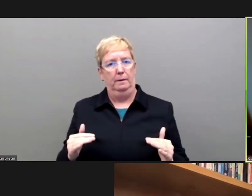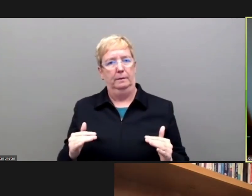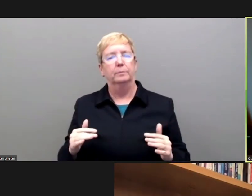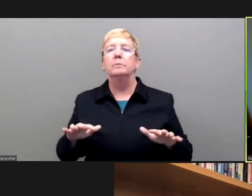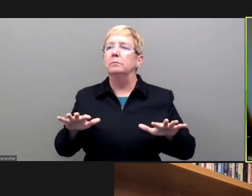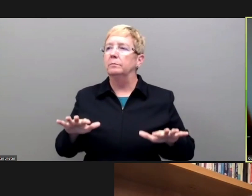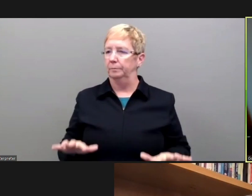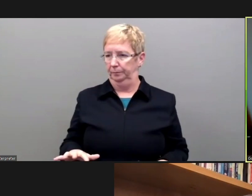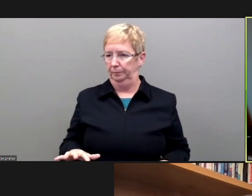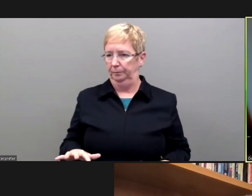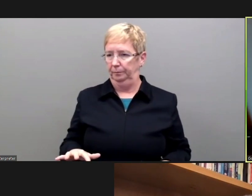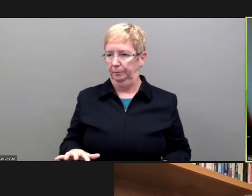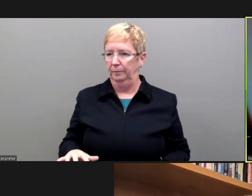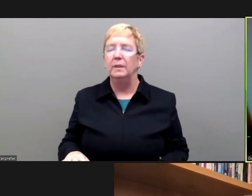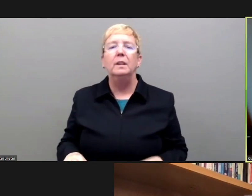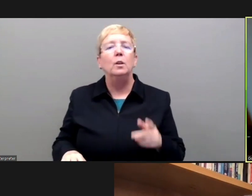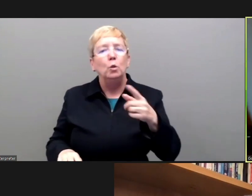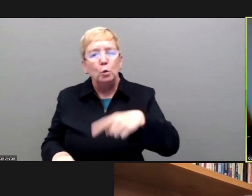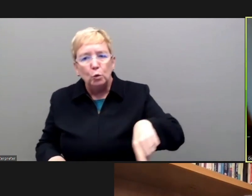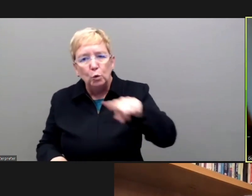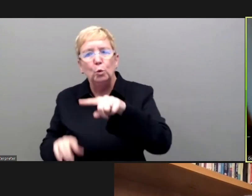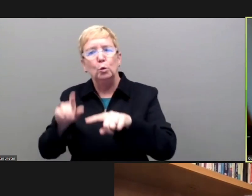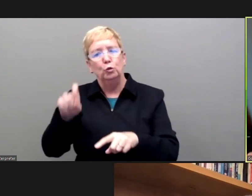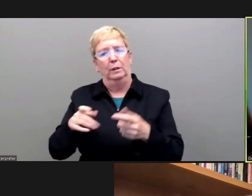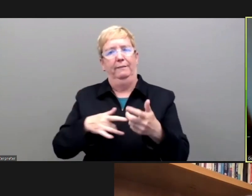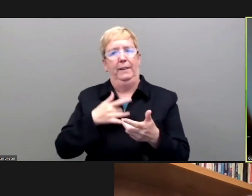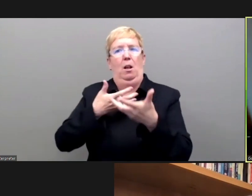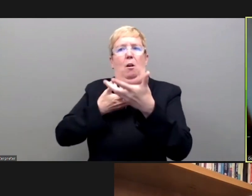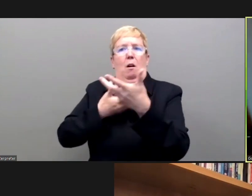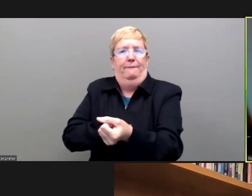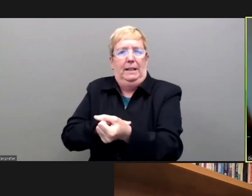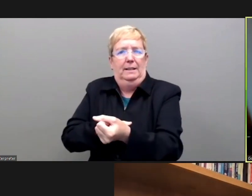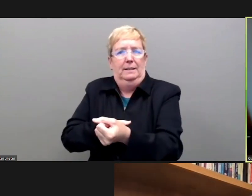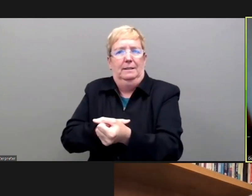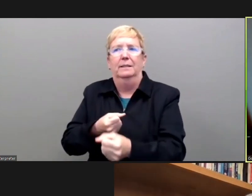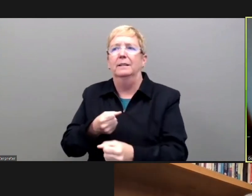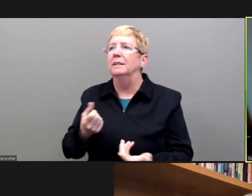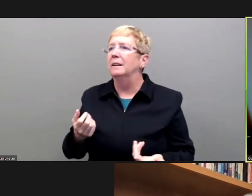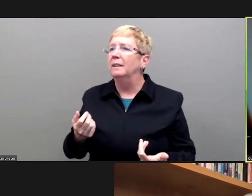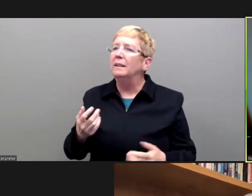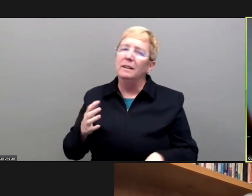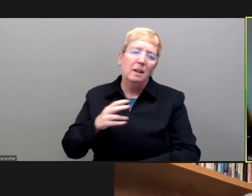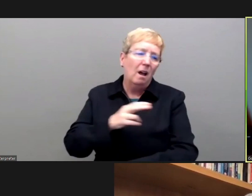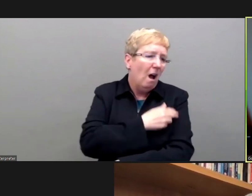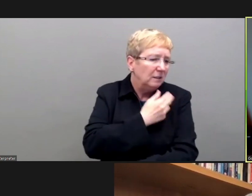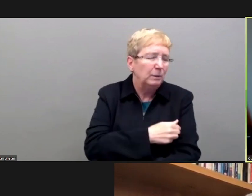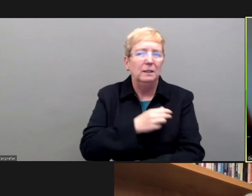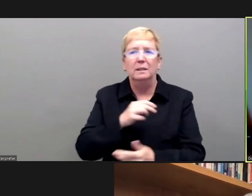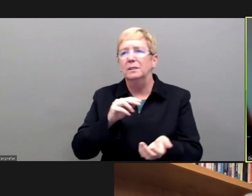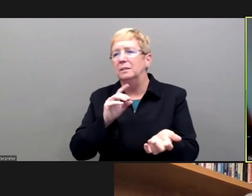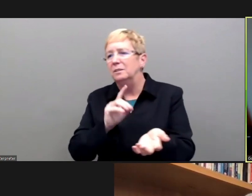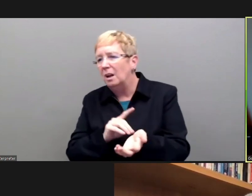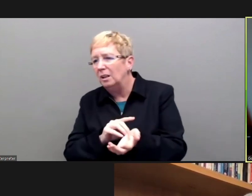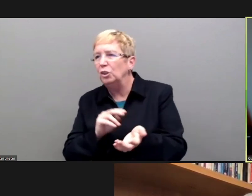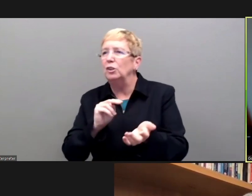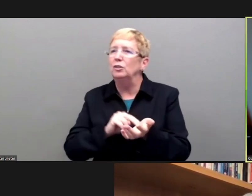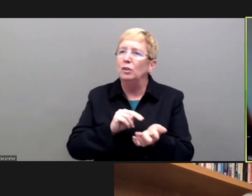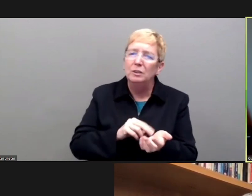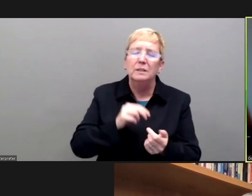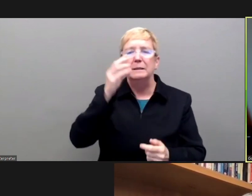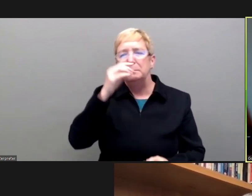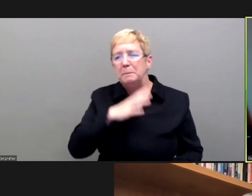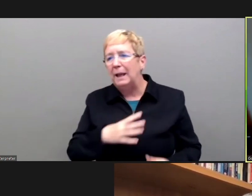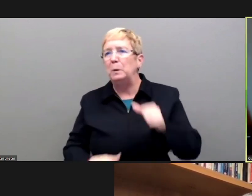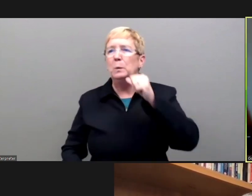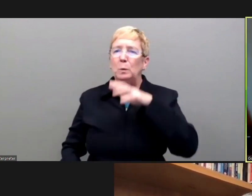need to be confident about your healthcare. We already have an exhausted healthcare system, exhausted men and women who are caring